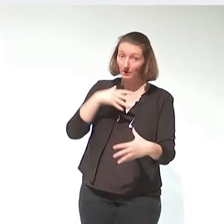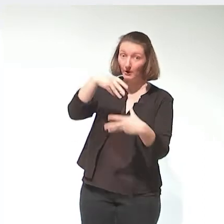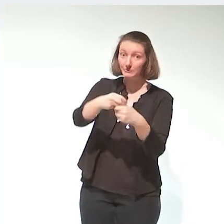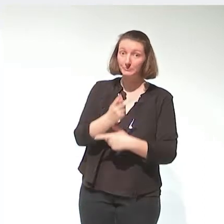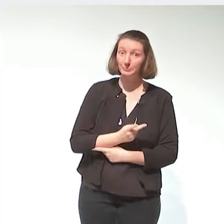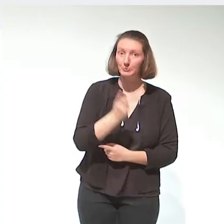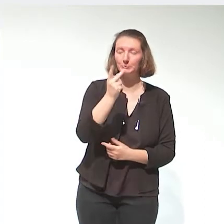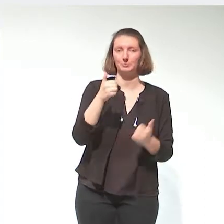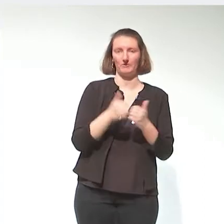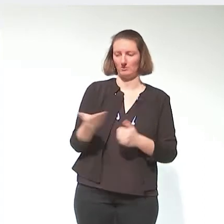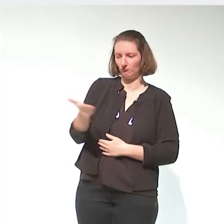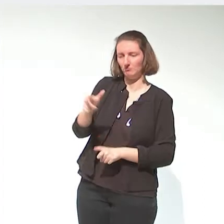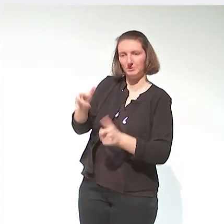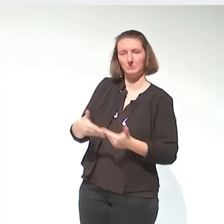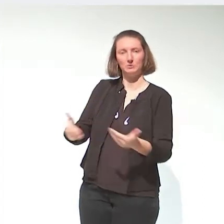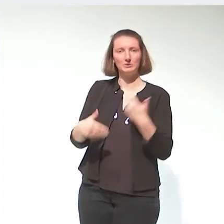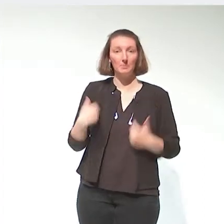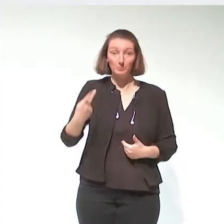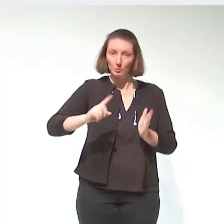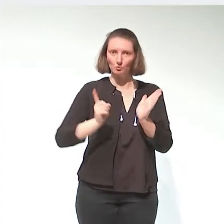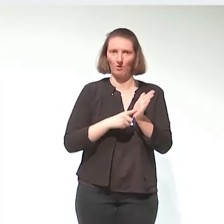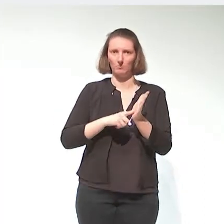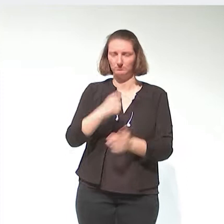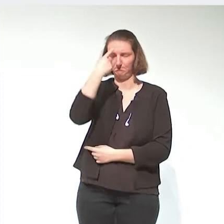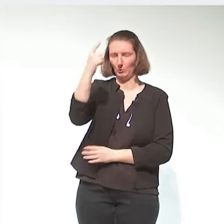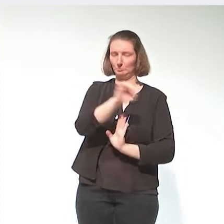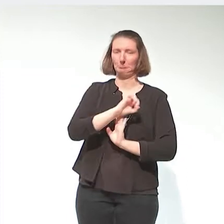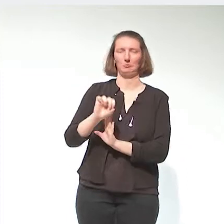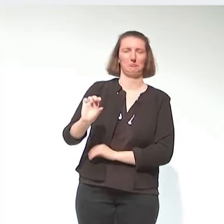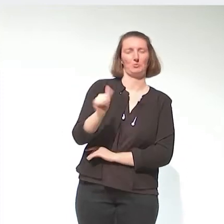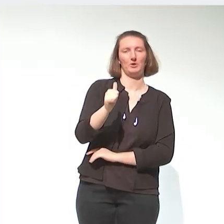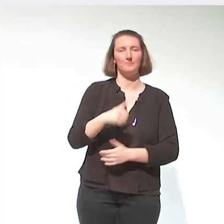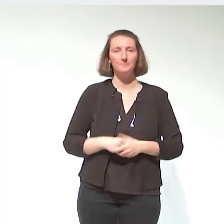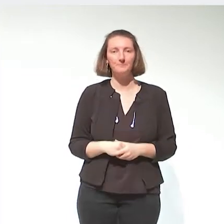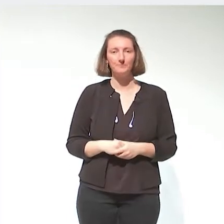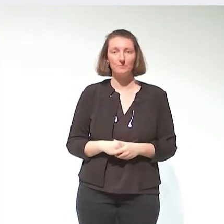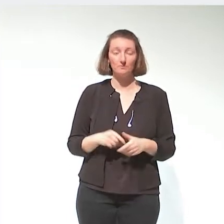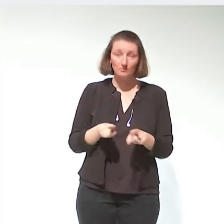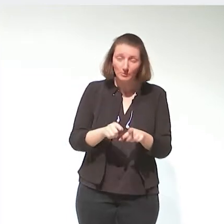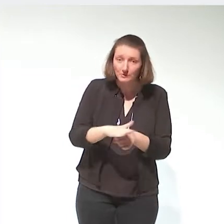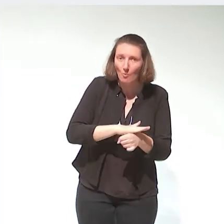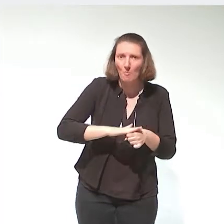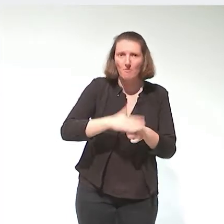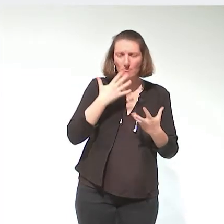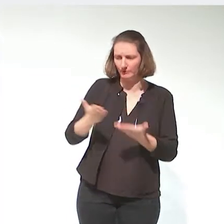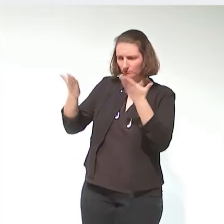a society that will be more inclusive, where we prioritize the rights of persons with